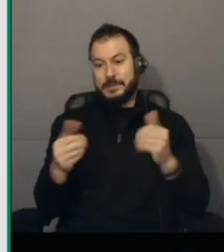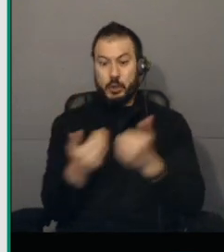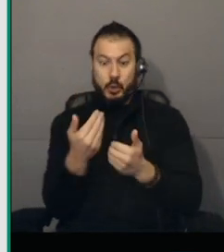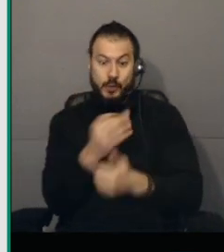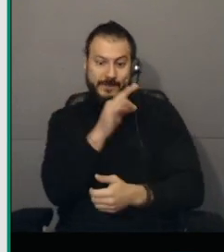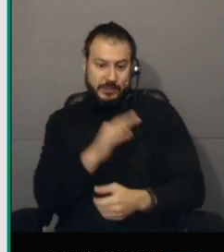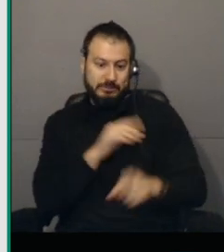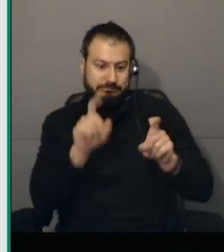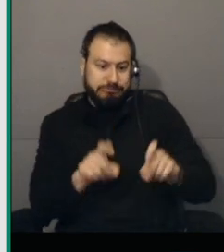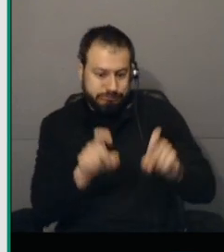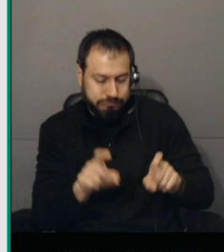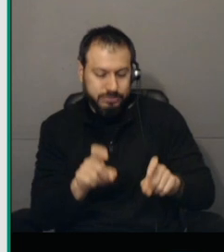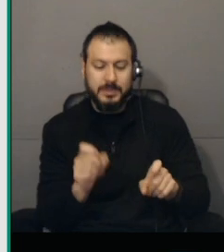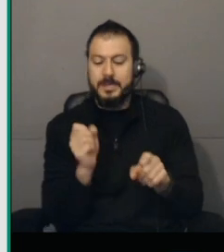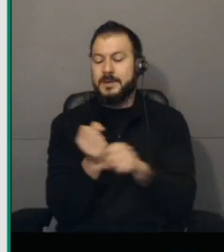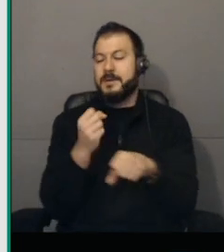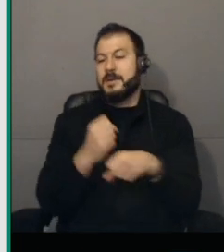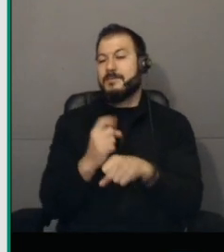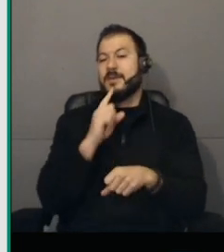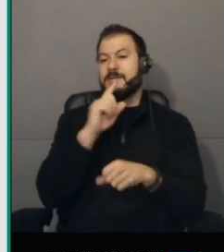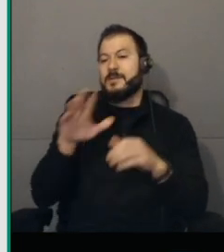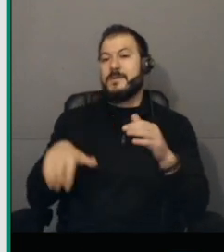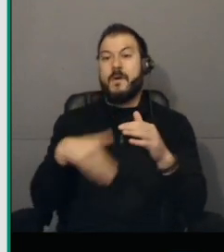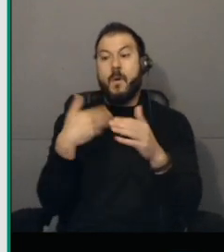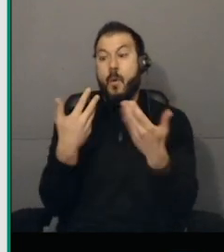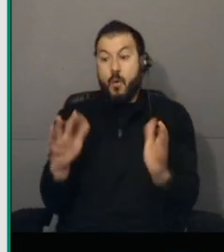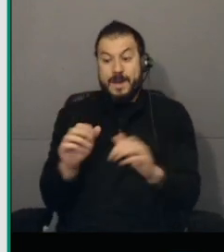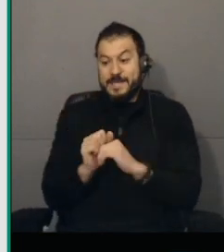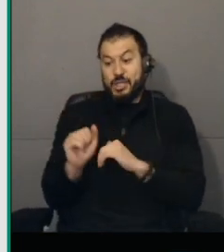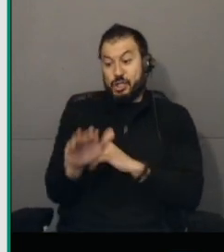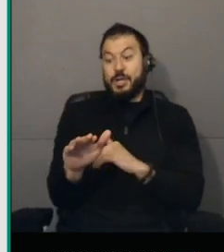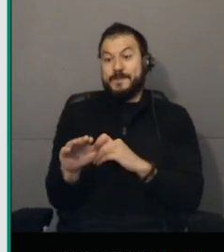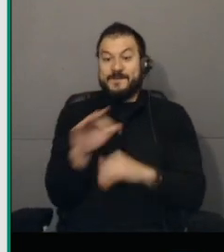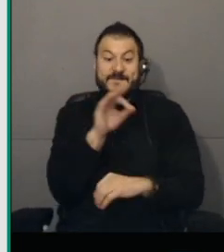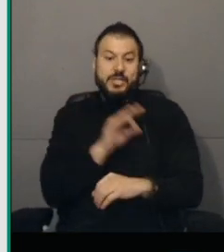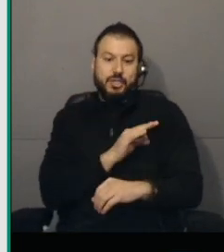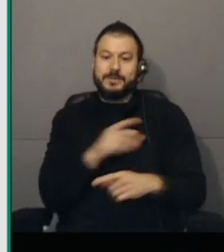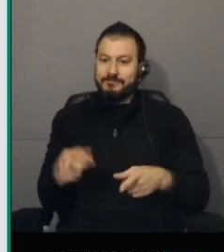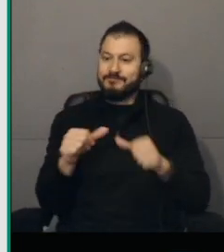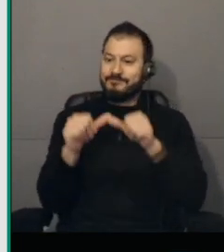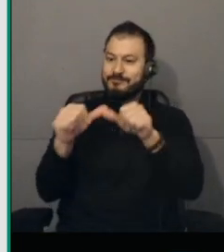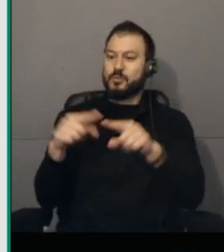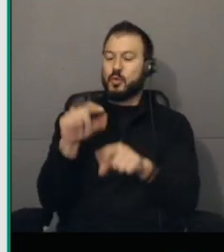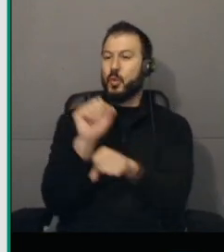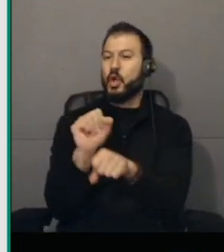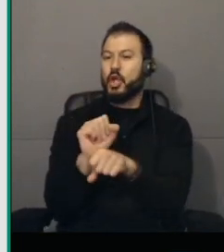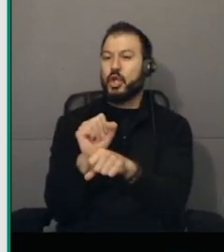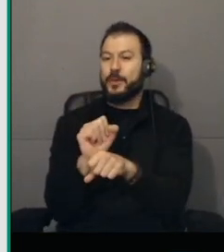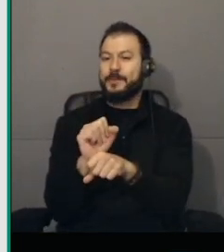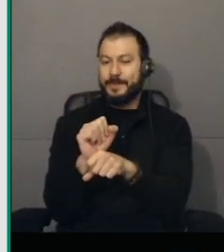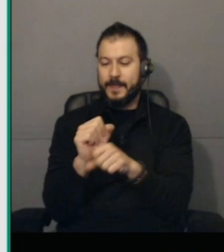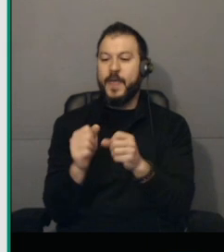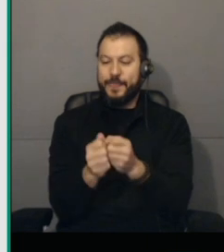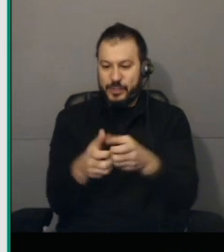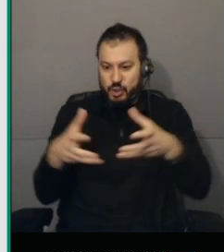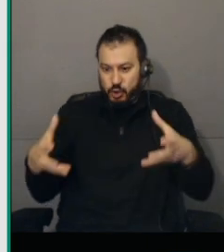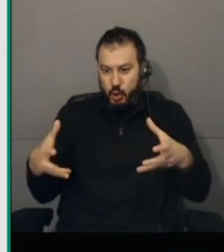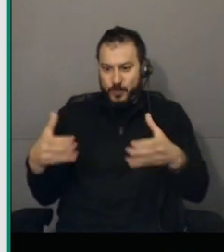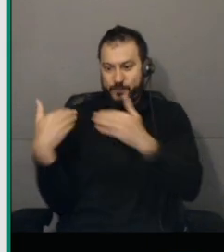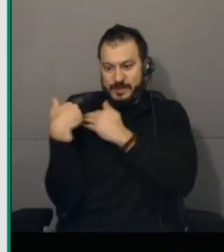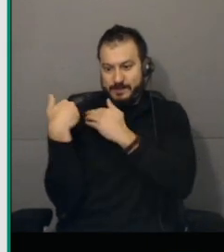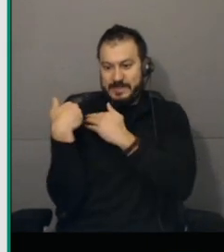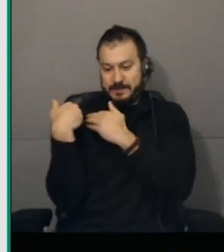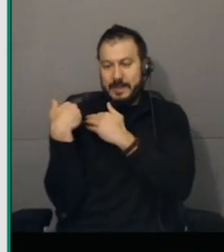new features, but they need to ensure that already shipped features still work. That is to say, the scope of